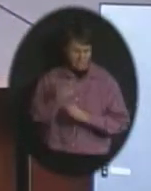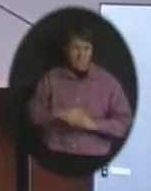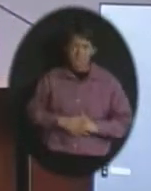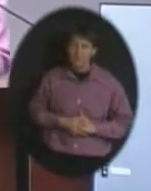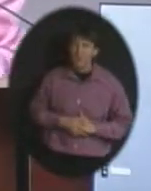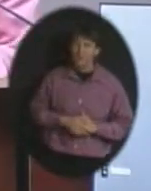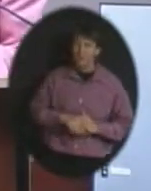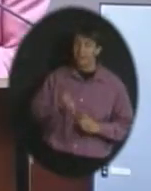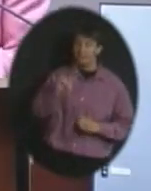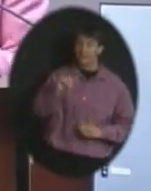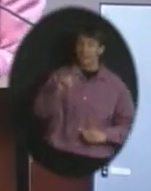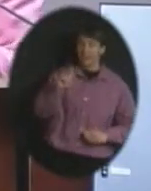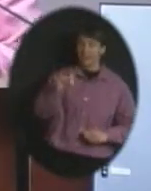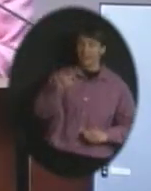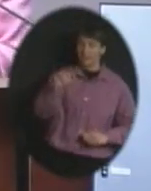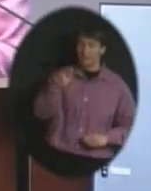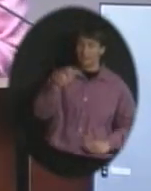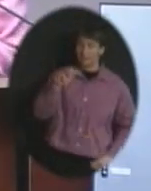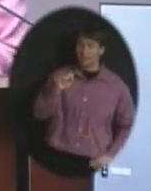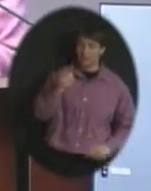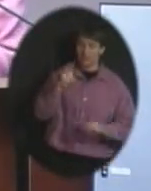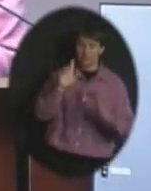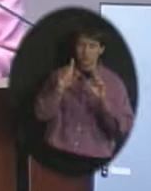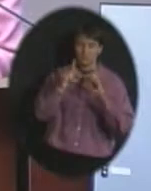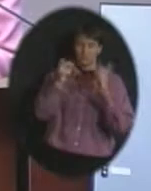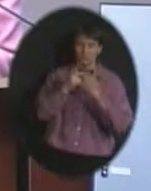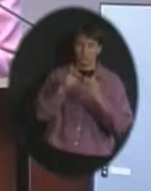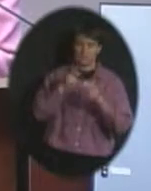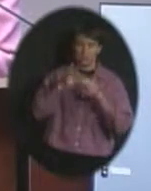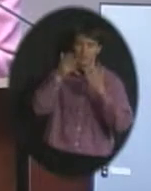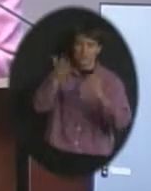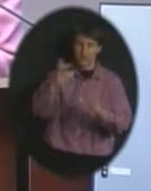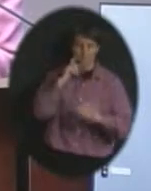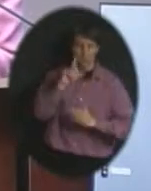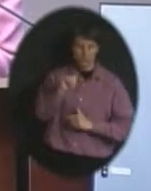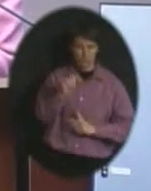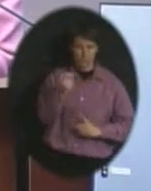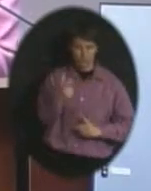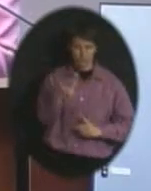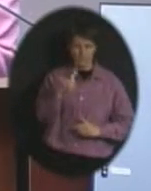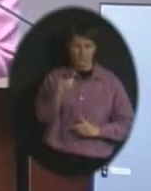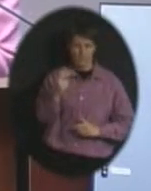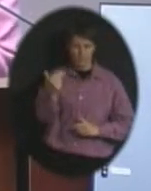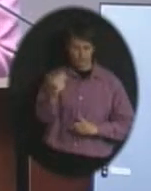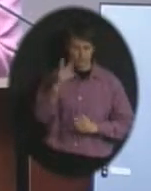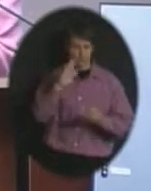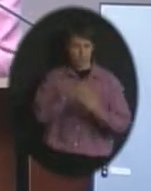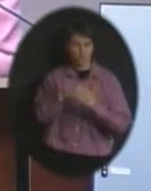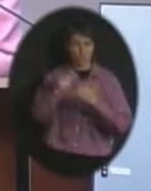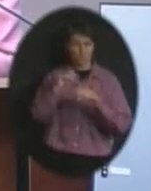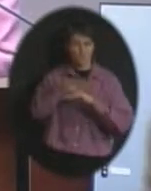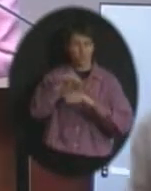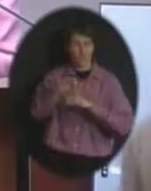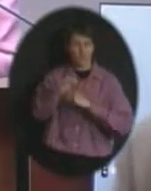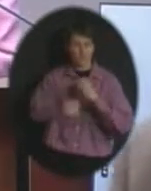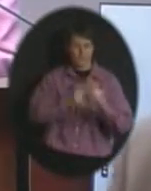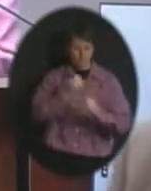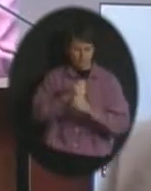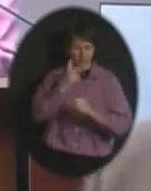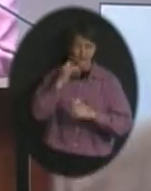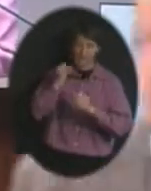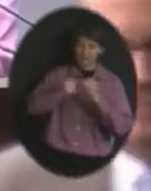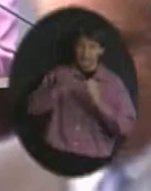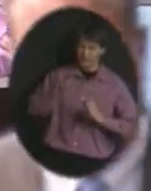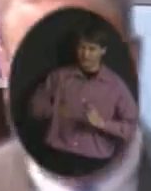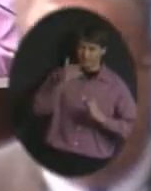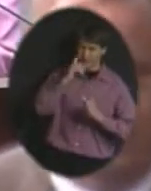Karen Thompson was the district nominee for the 2012-2013 School Counselor of the Year and was the finalist for the Kansas